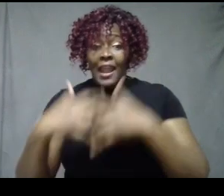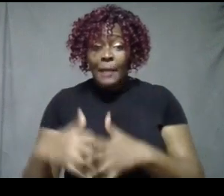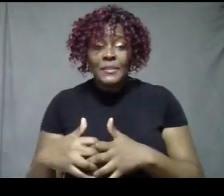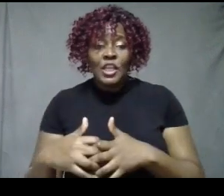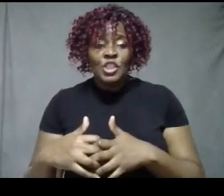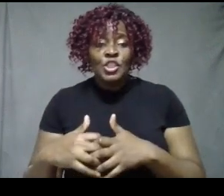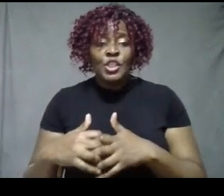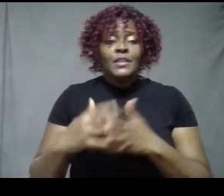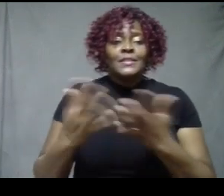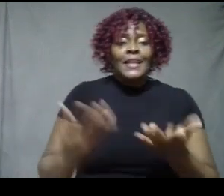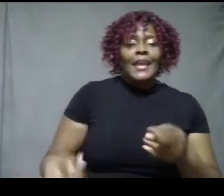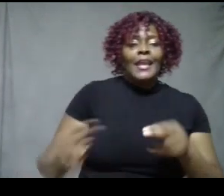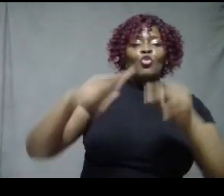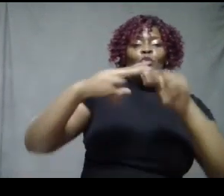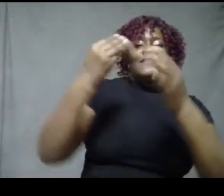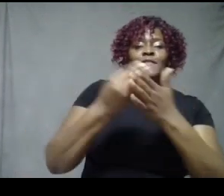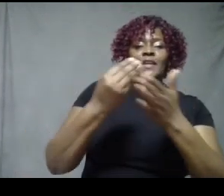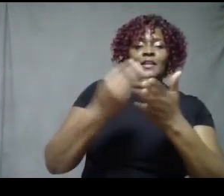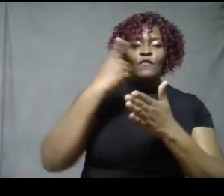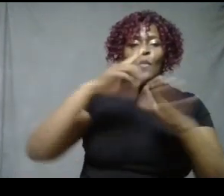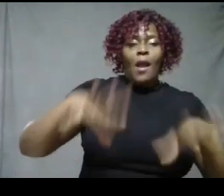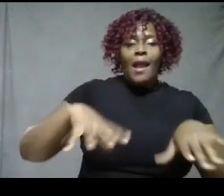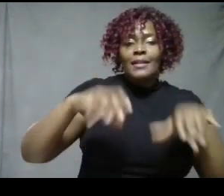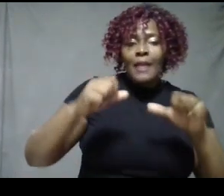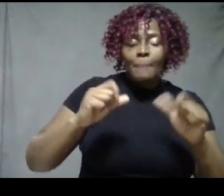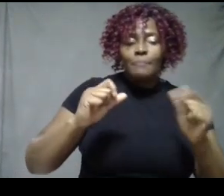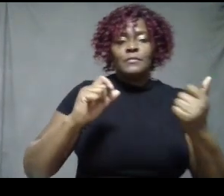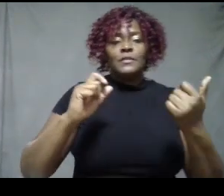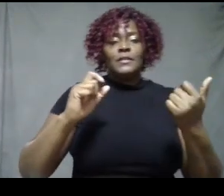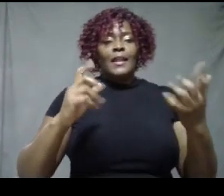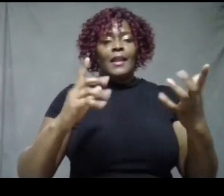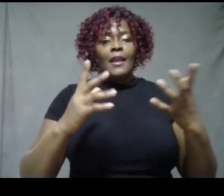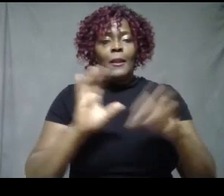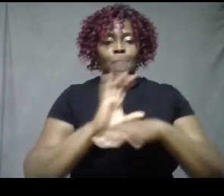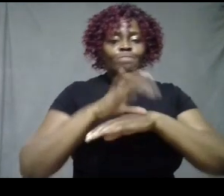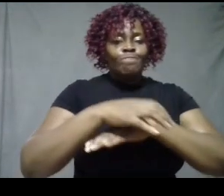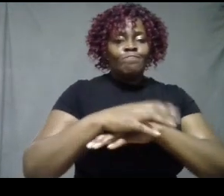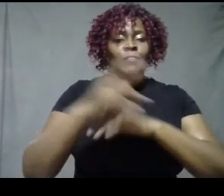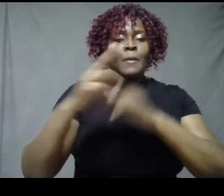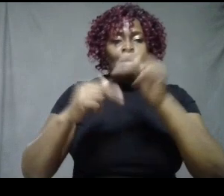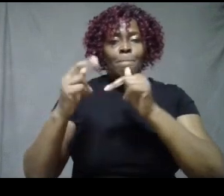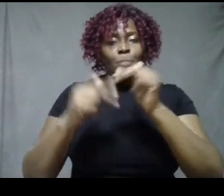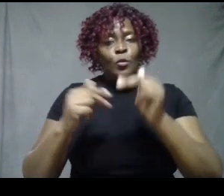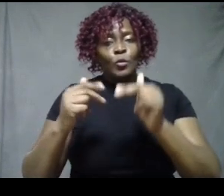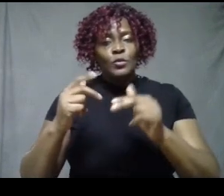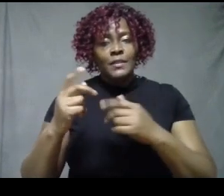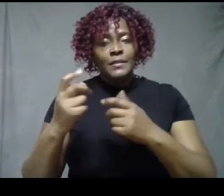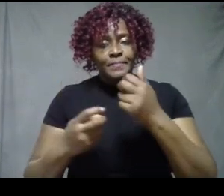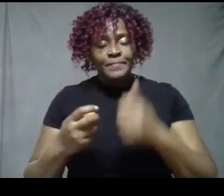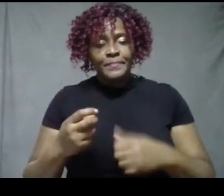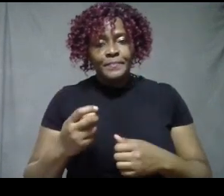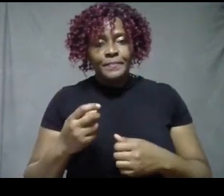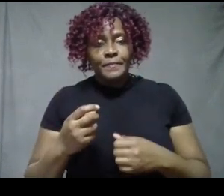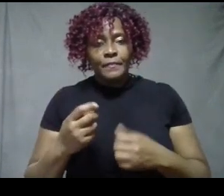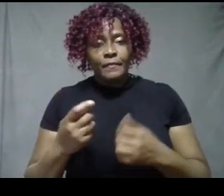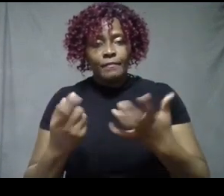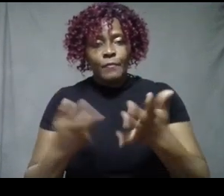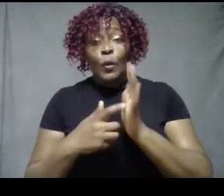mitigation projects that meet multiple program priorities. Next slide, please. This is just giving you the